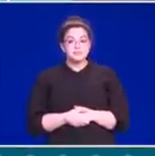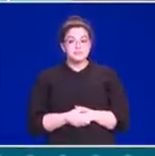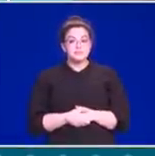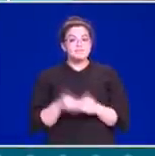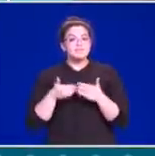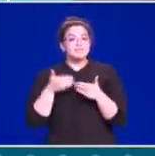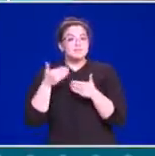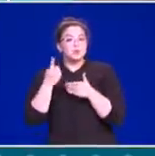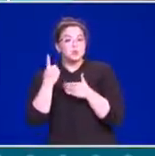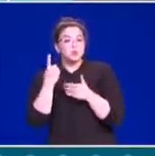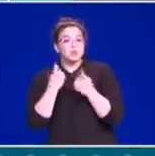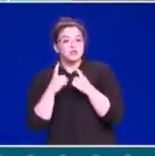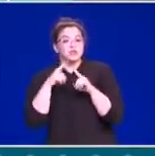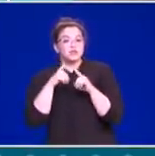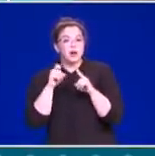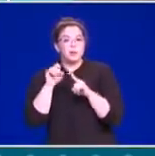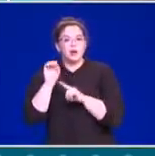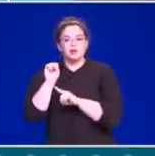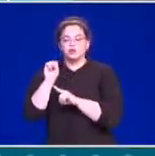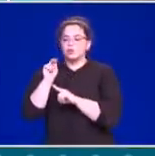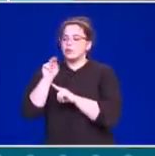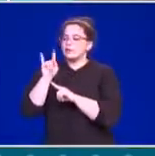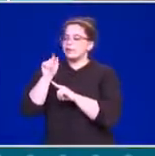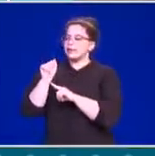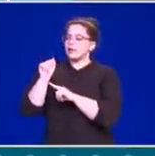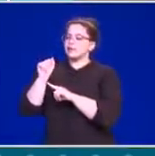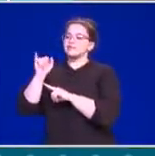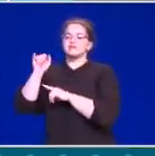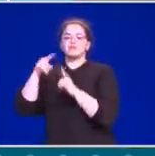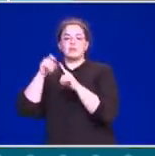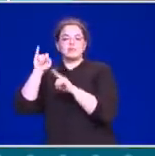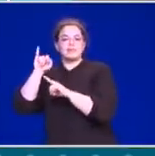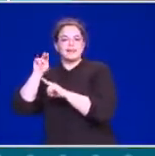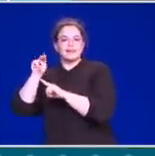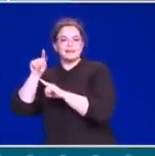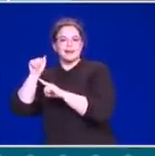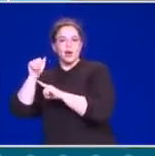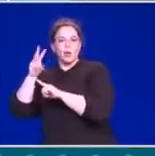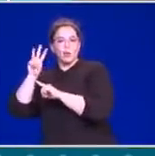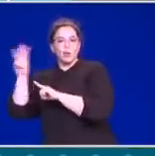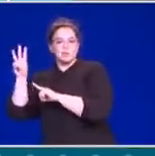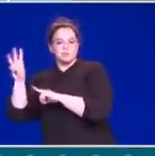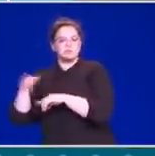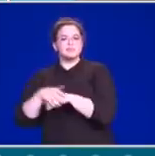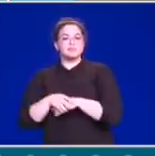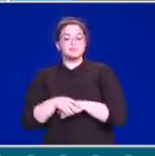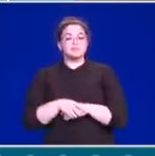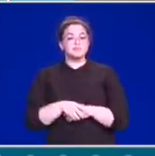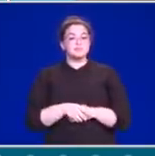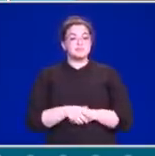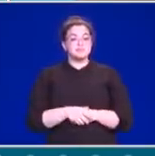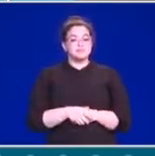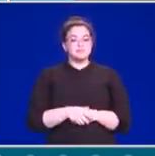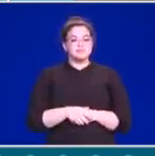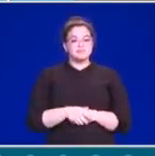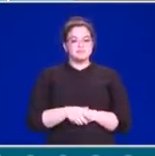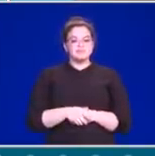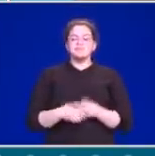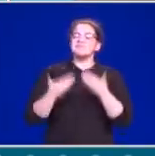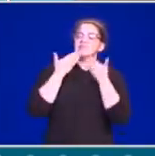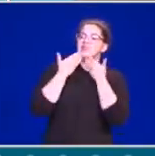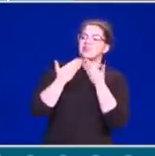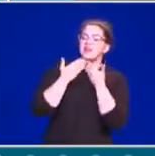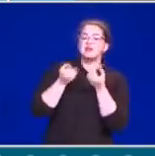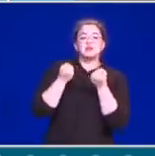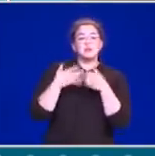The next question is coming from Sunita Sorabji, India West Publications. Your line is open. Thank you so much